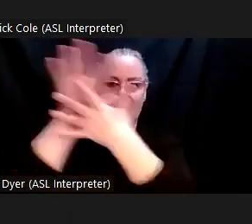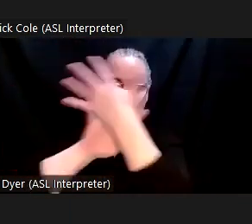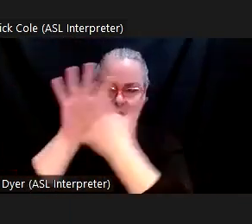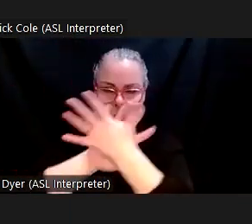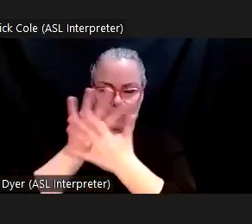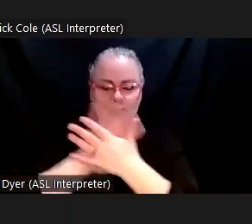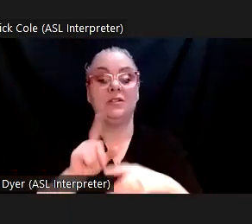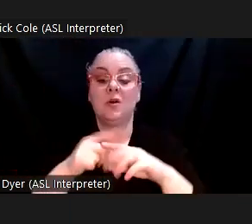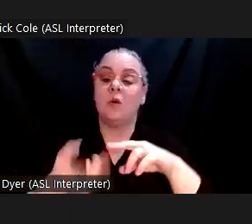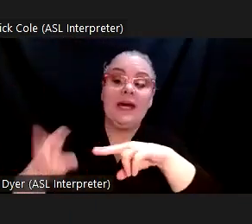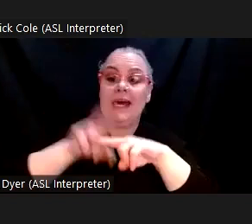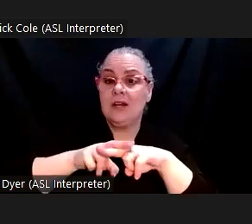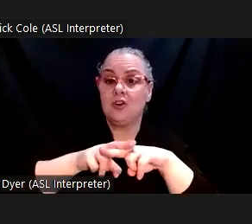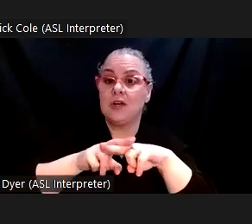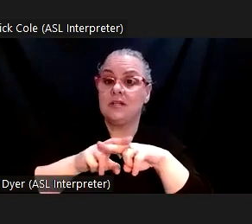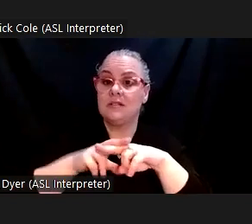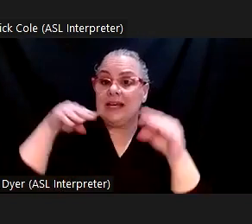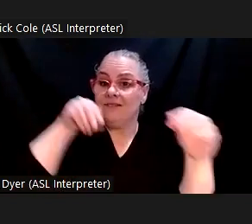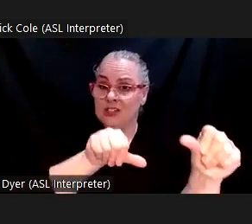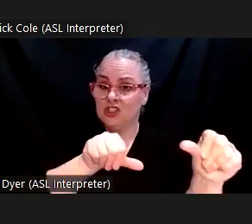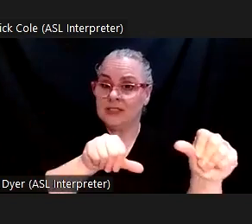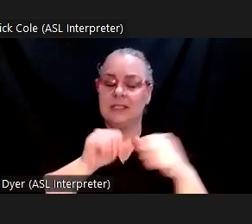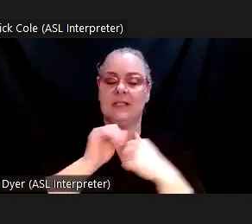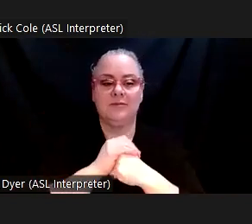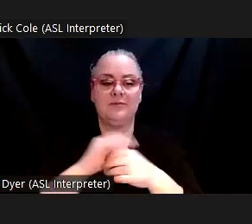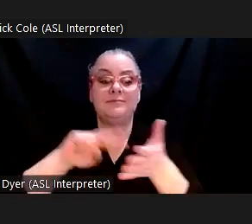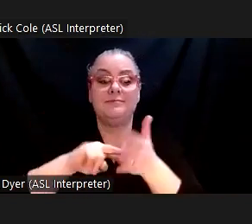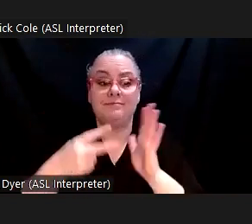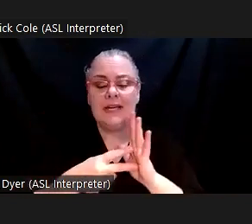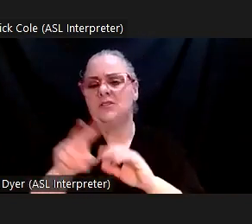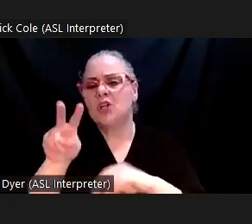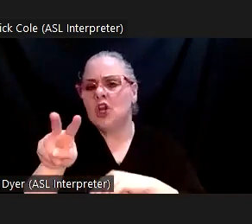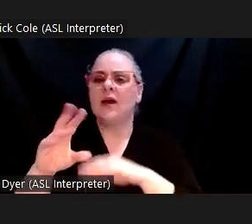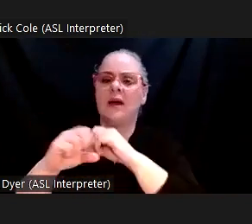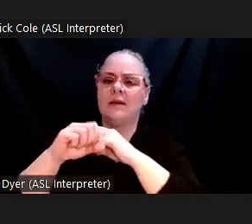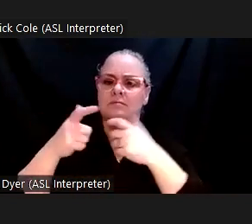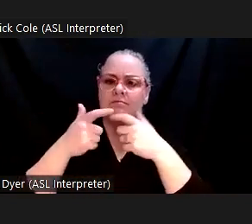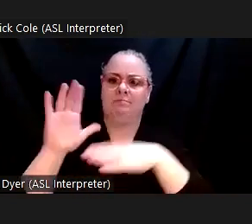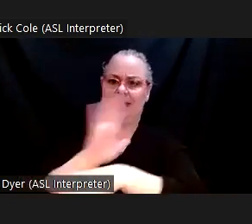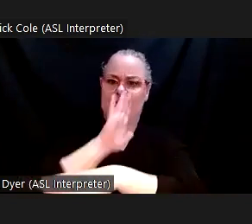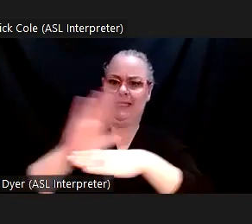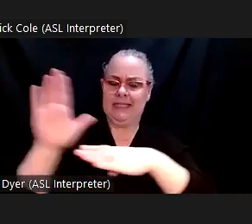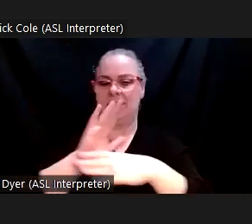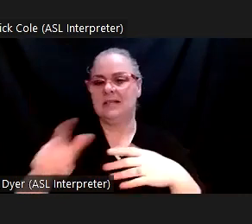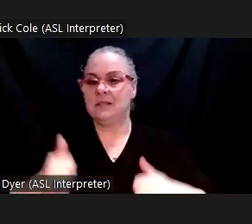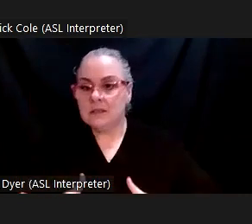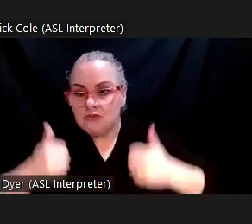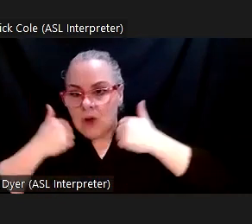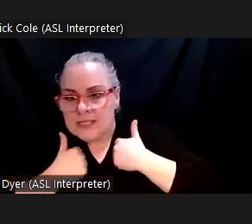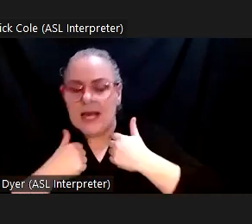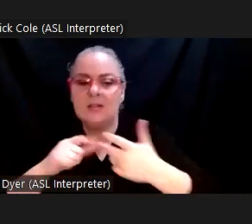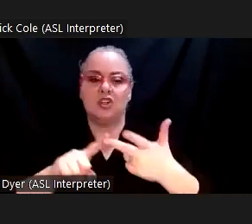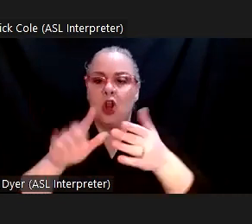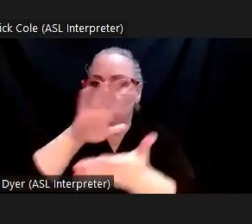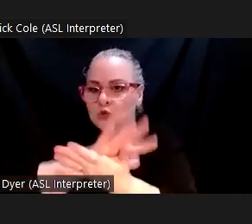to increase building efficiency, which looks at commercial buildings, residential housing, and schools.